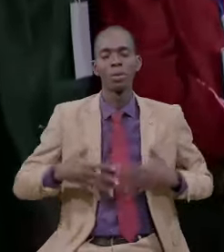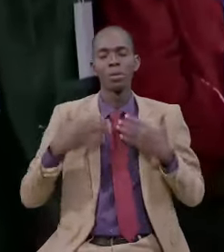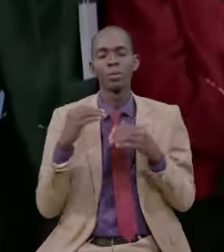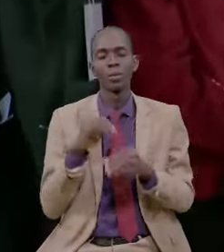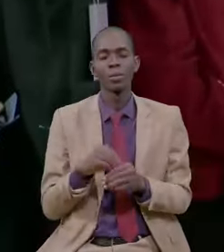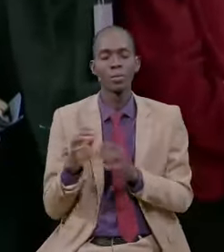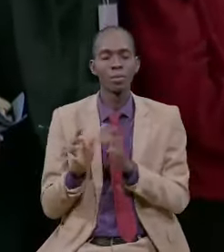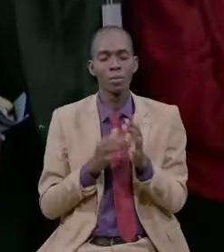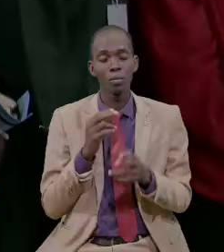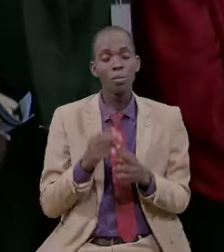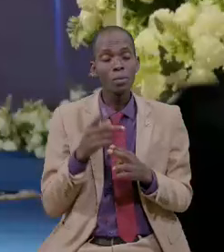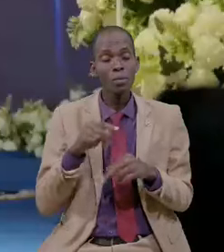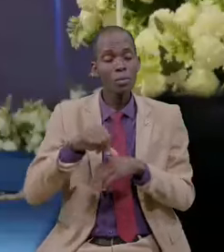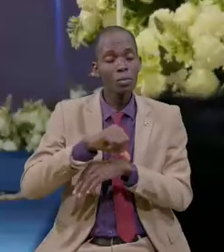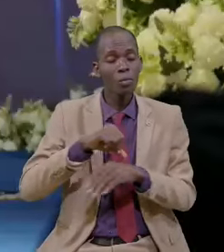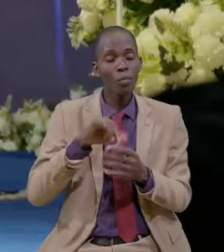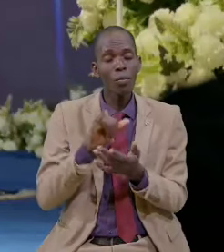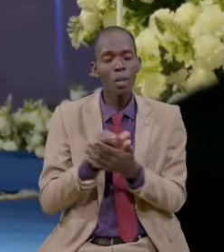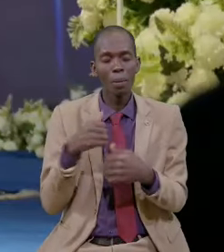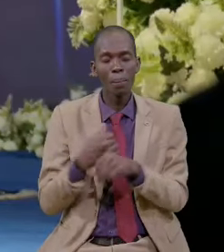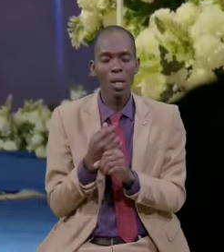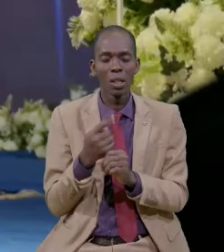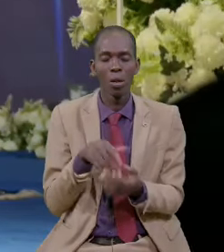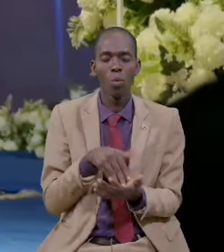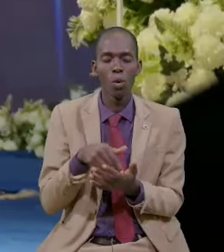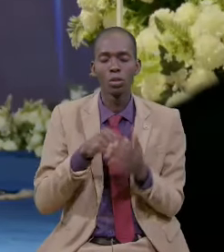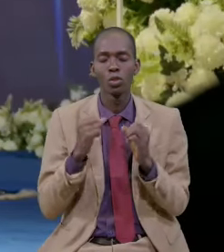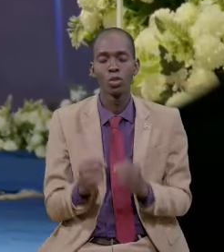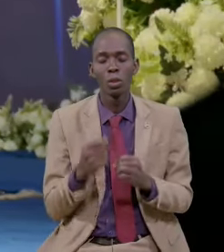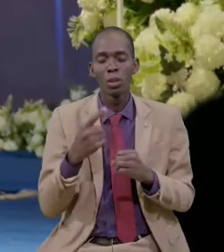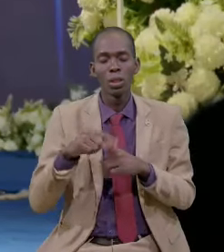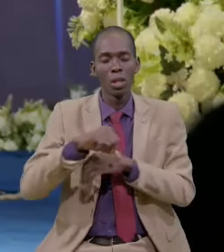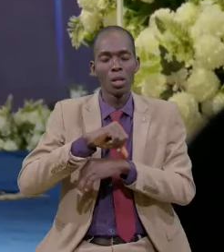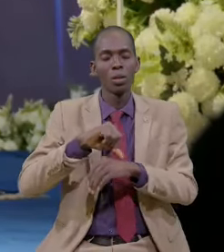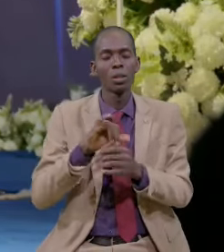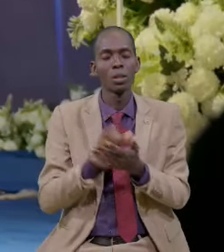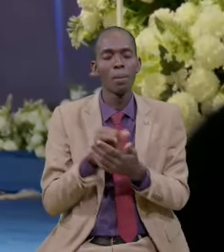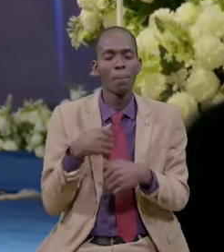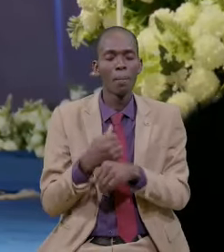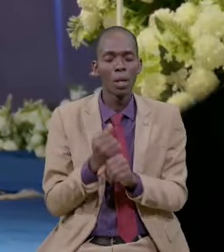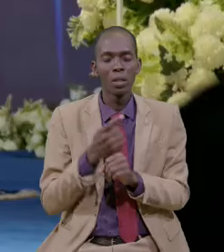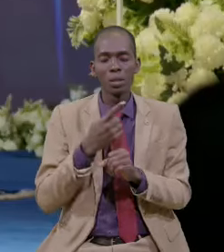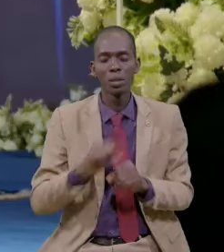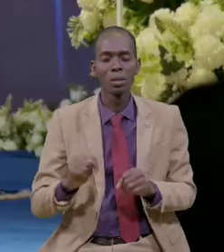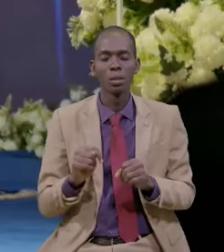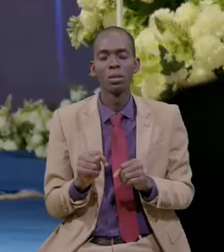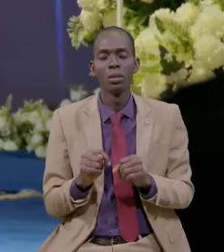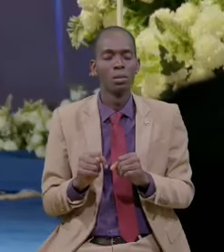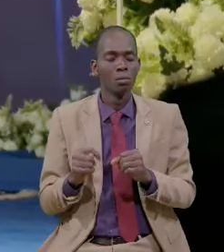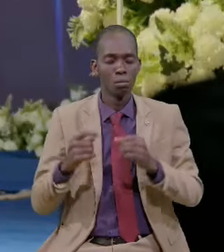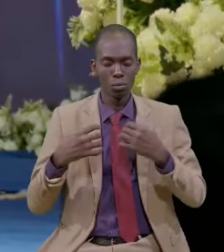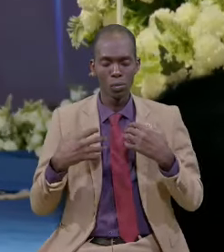The anointing that makes the weak strong. The anointing that makes the coward courageous.